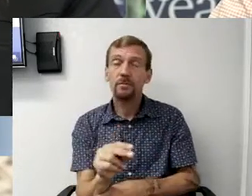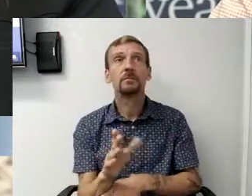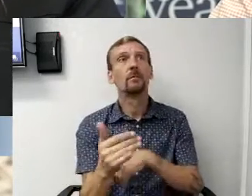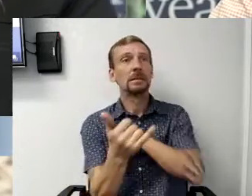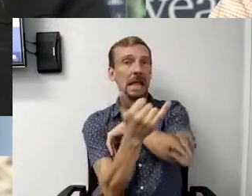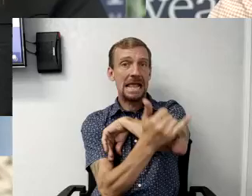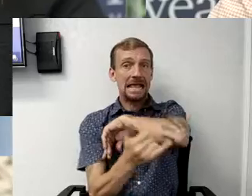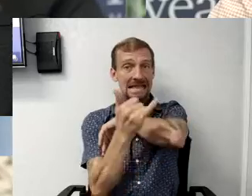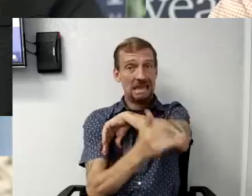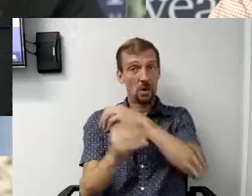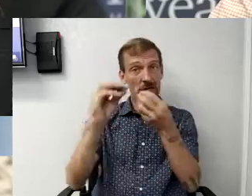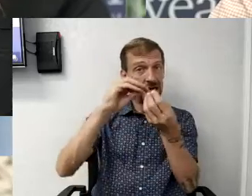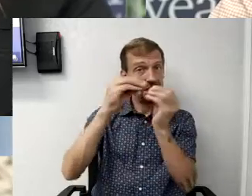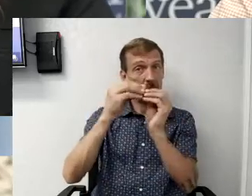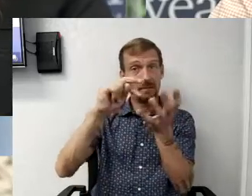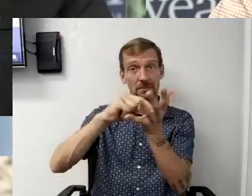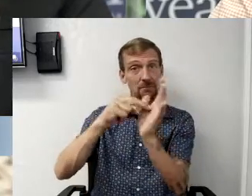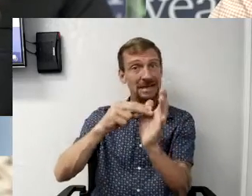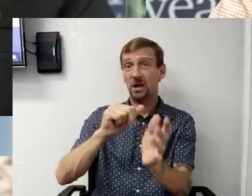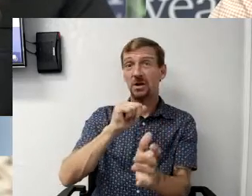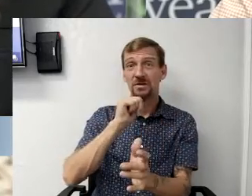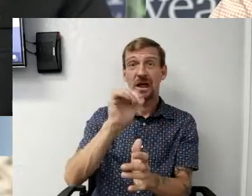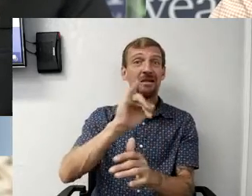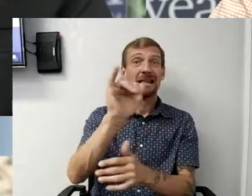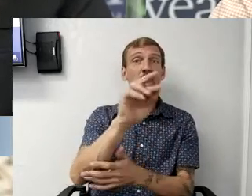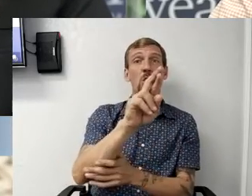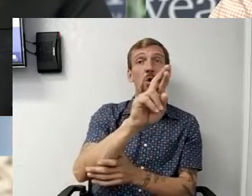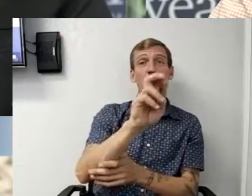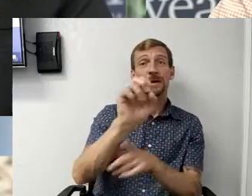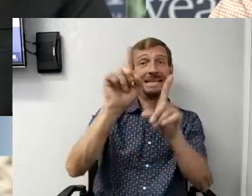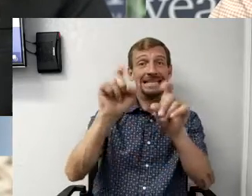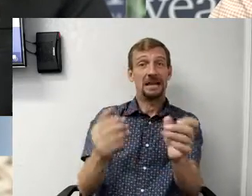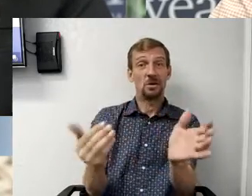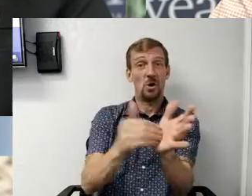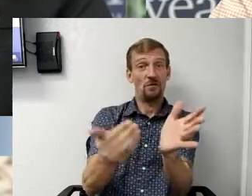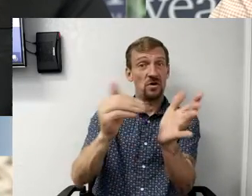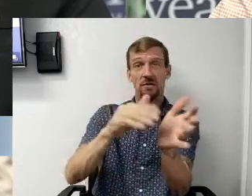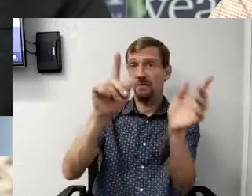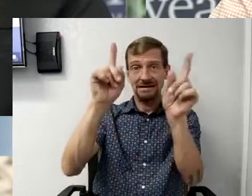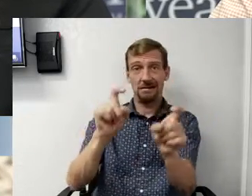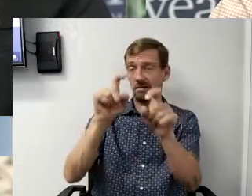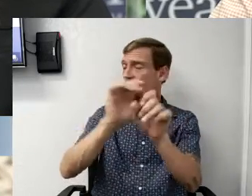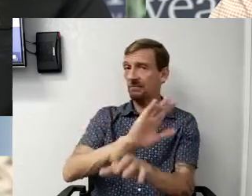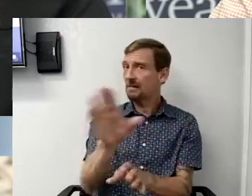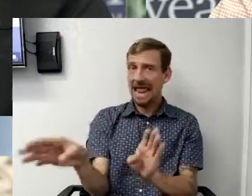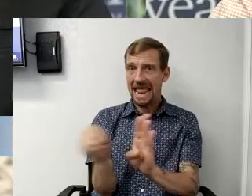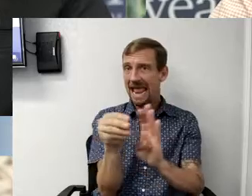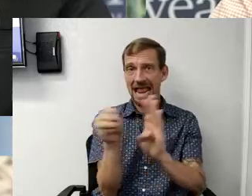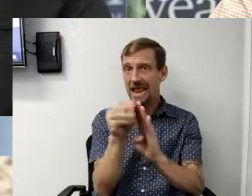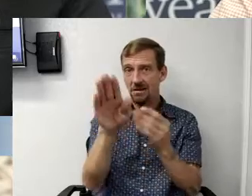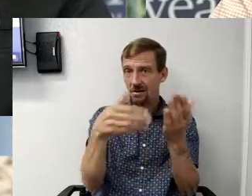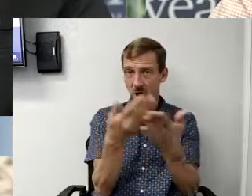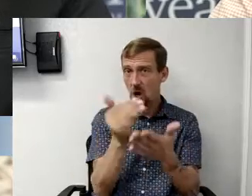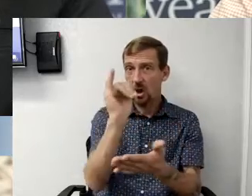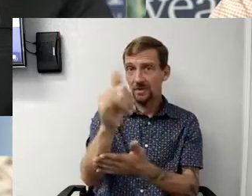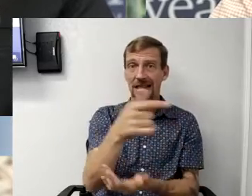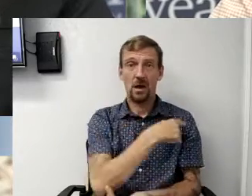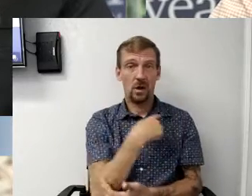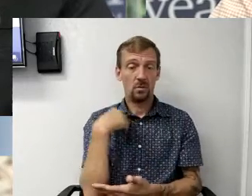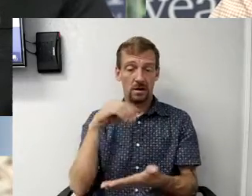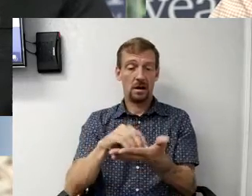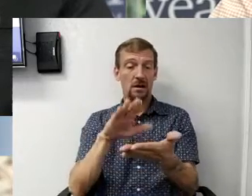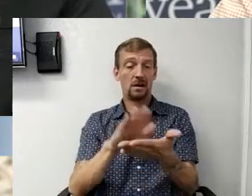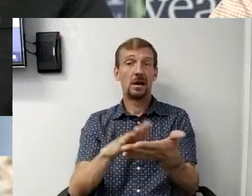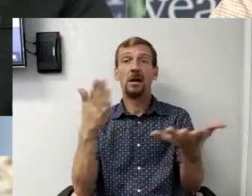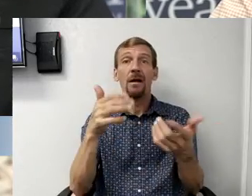is not all retests. No, they use the recovery strategies that are put forth from the CDC.